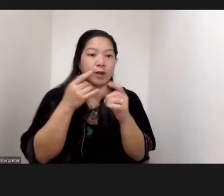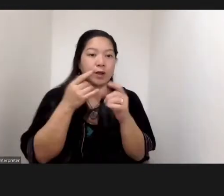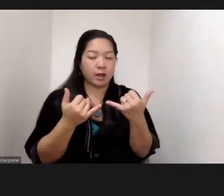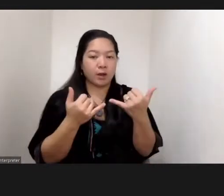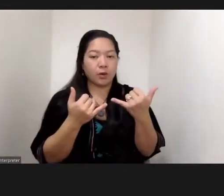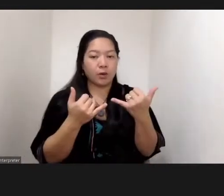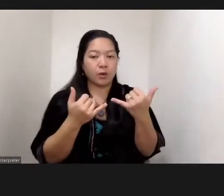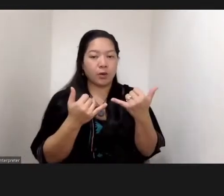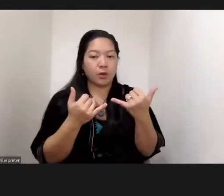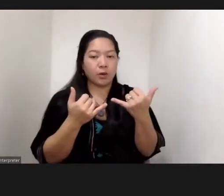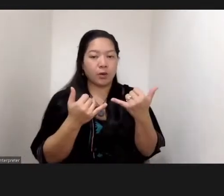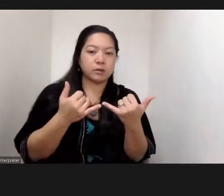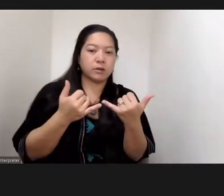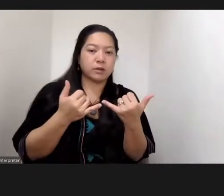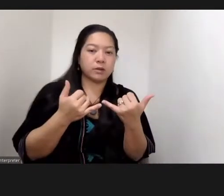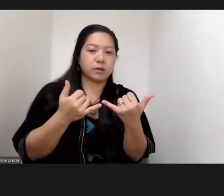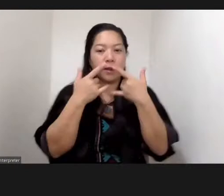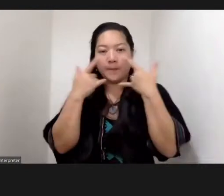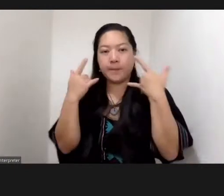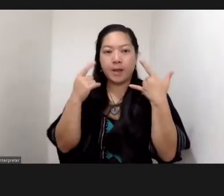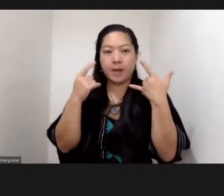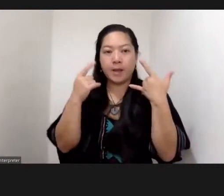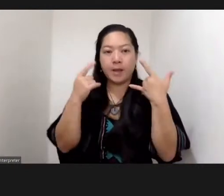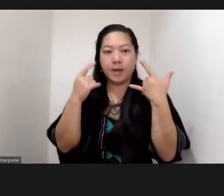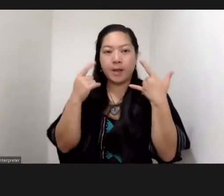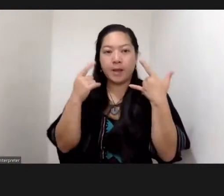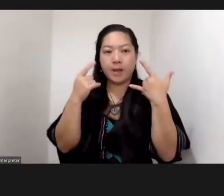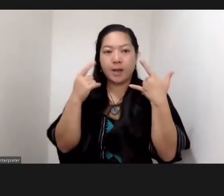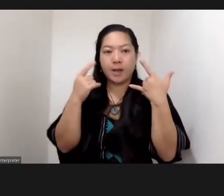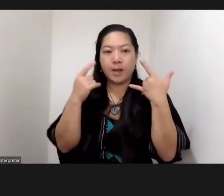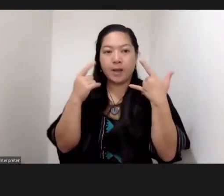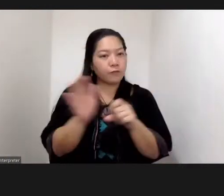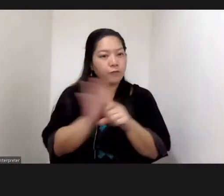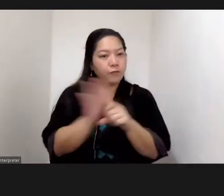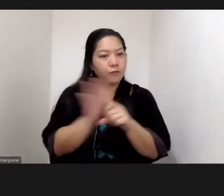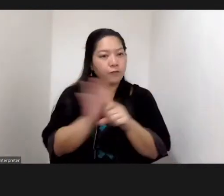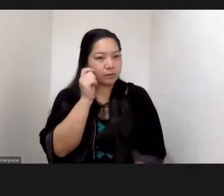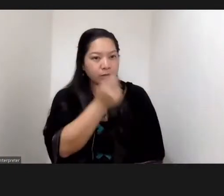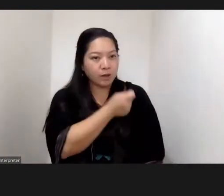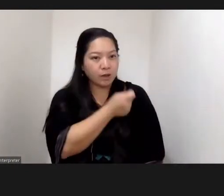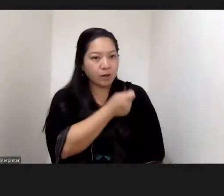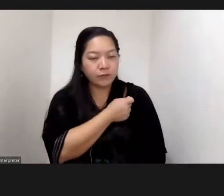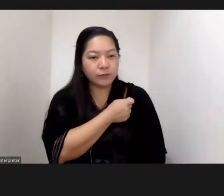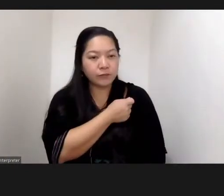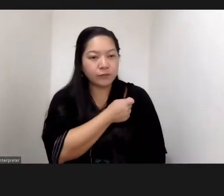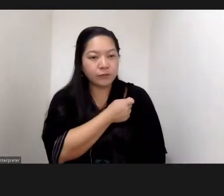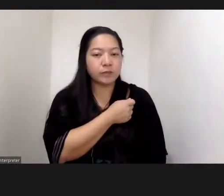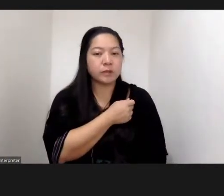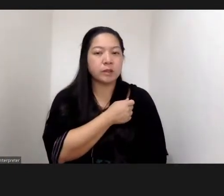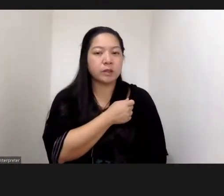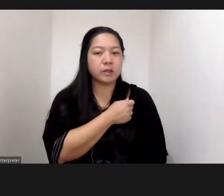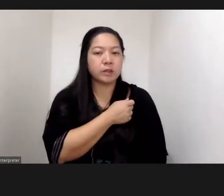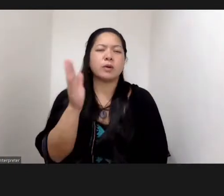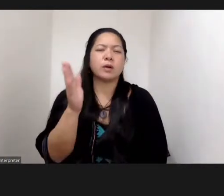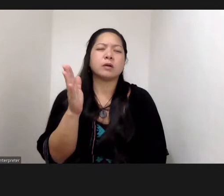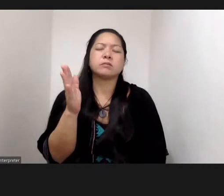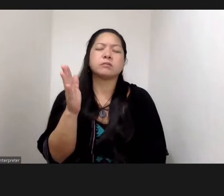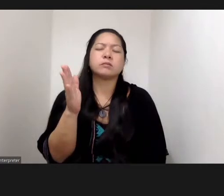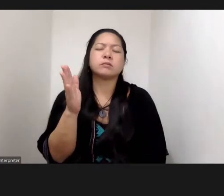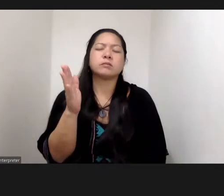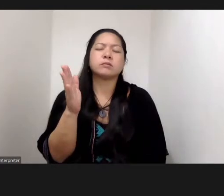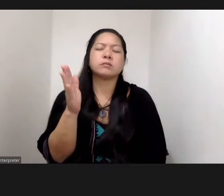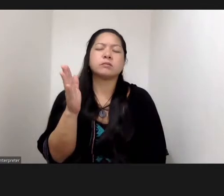the mask mandate would be fully lifted, would that signal